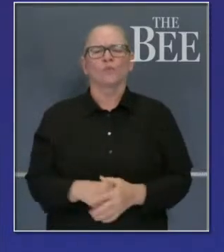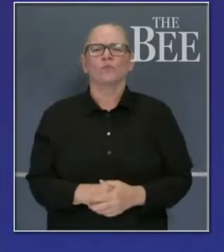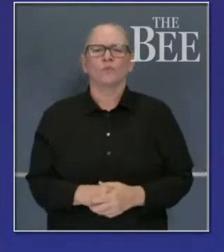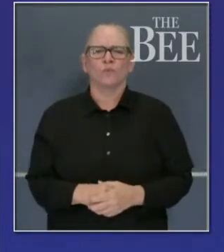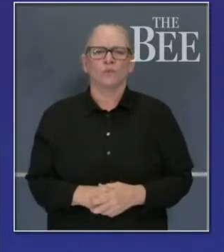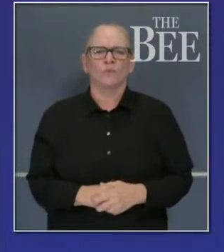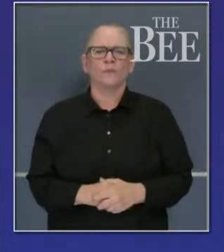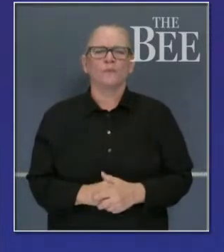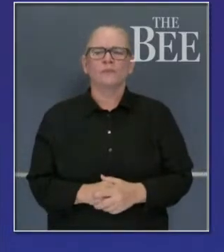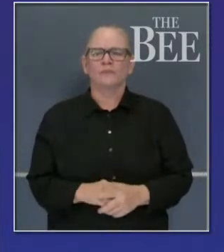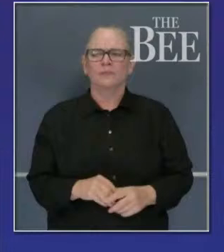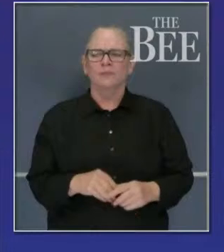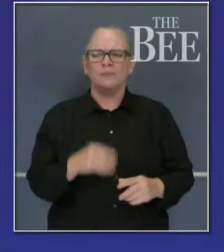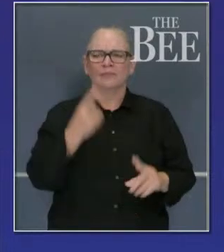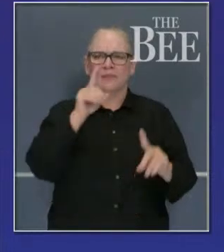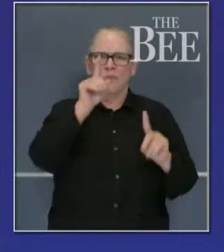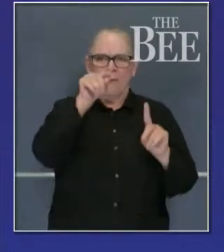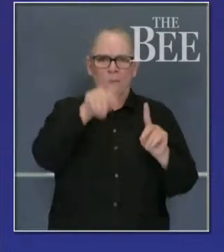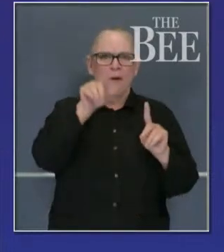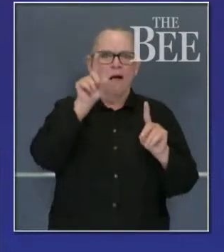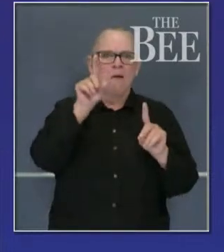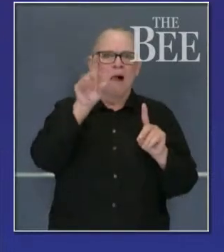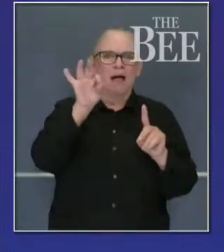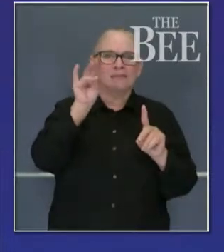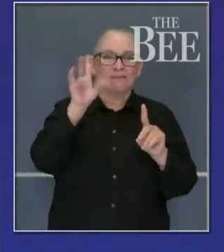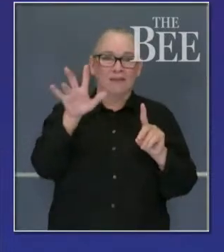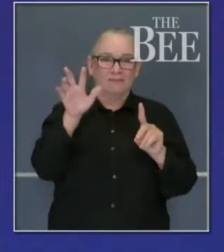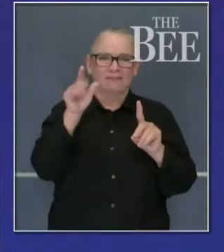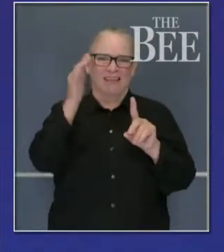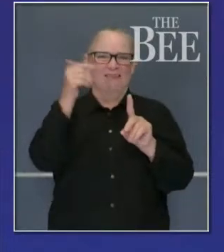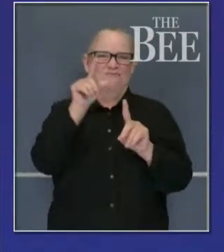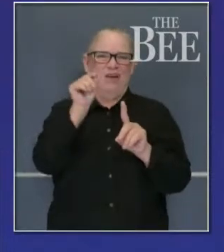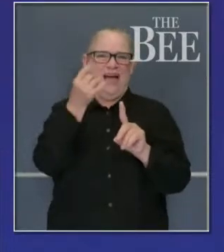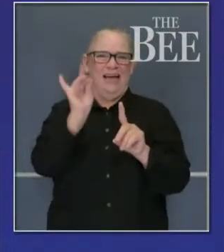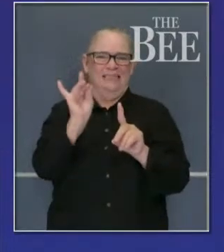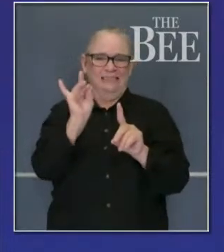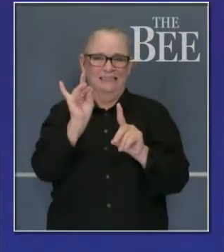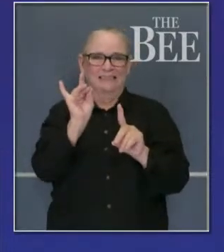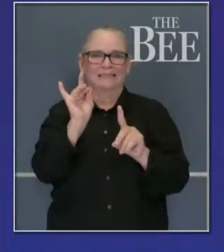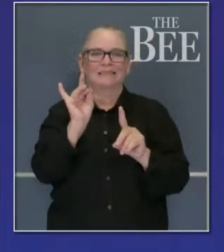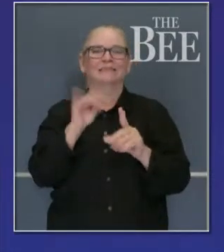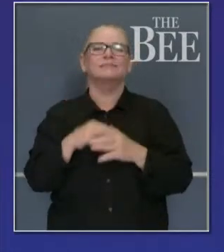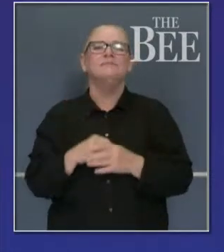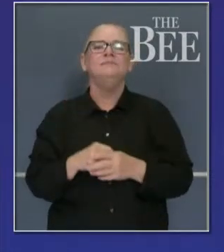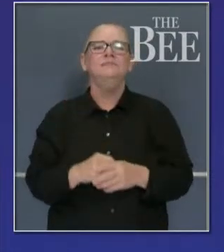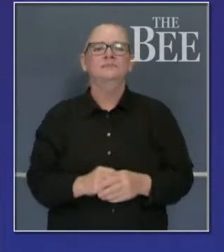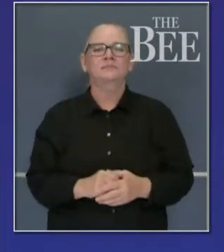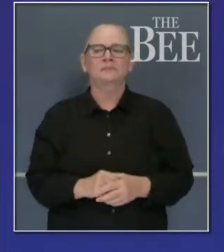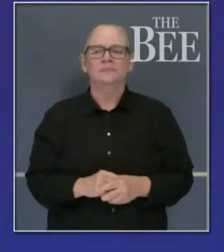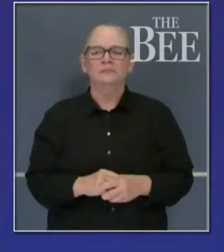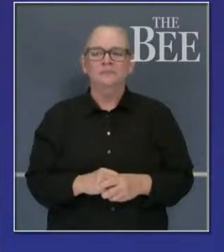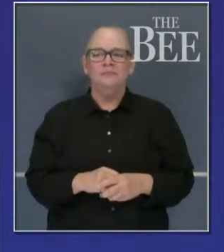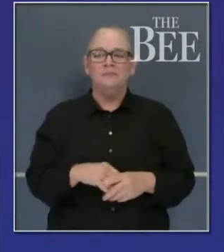million acres burned. The Camp Fire, 153,000 acres impacted in and